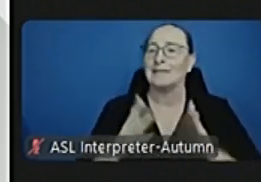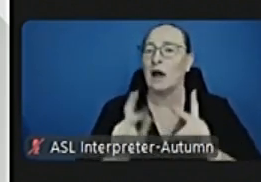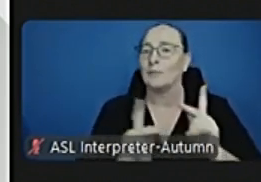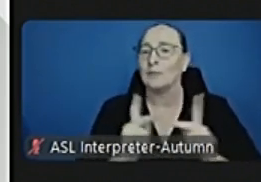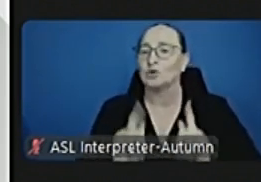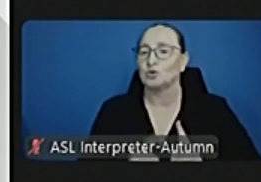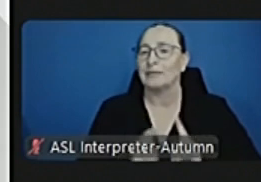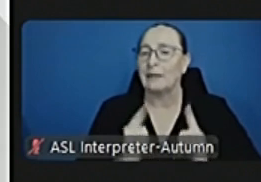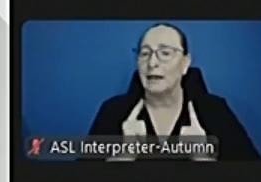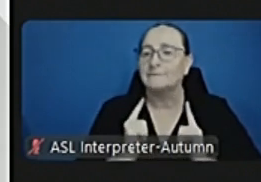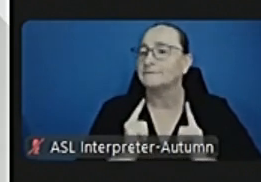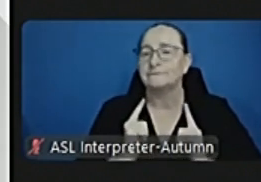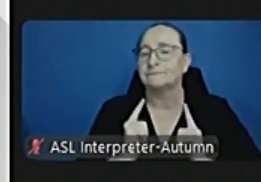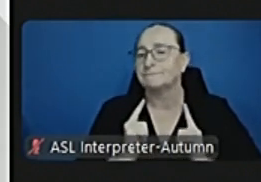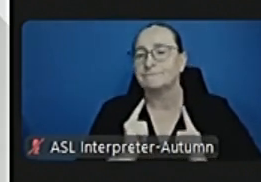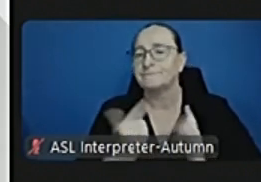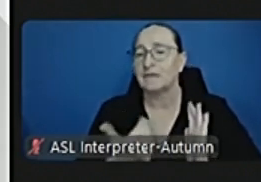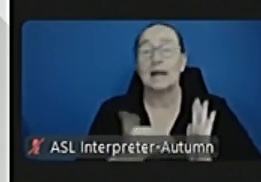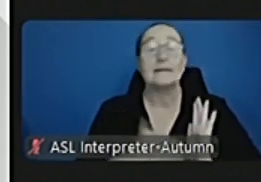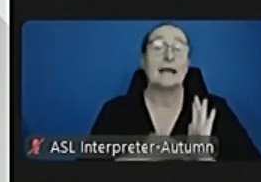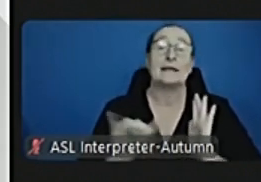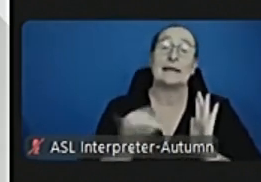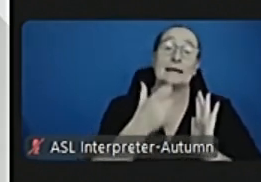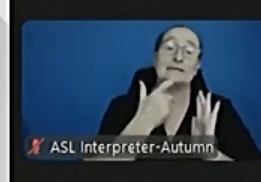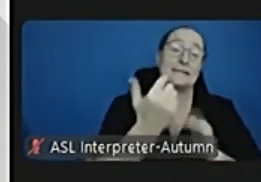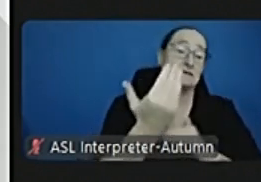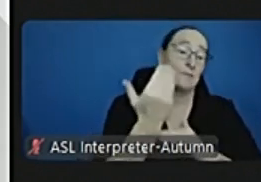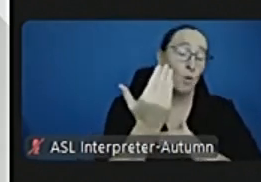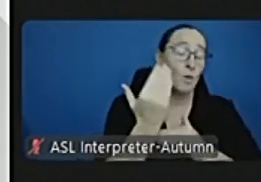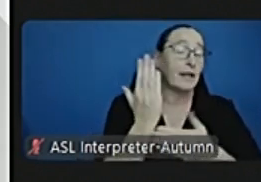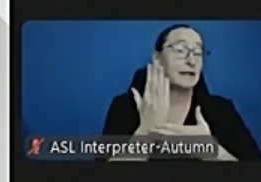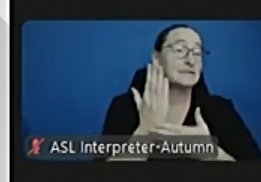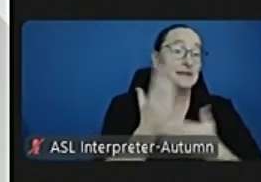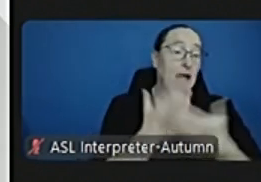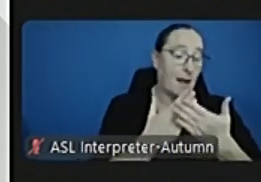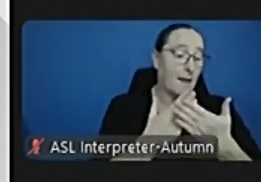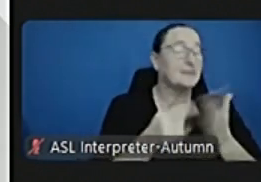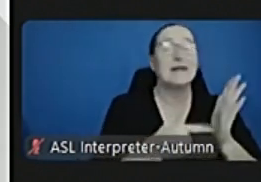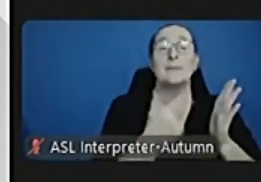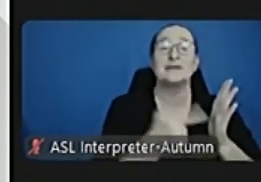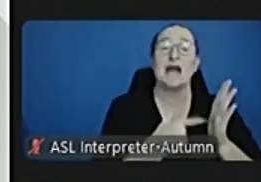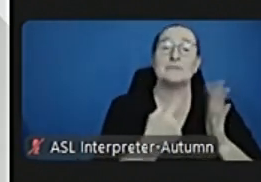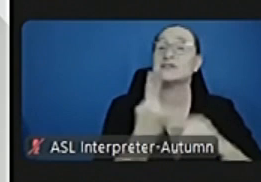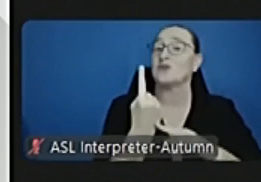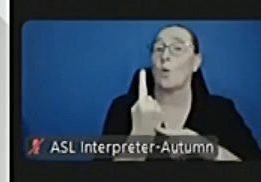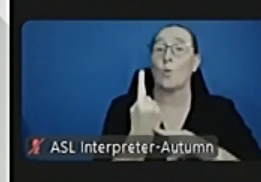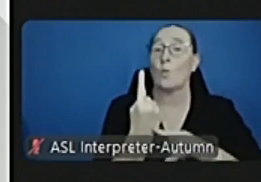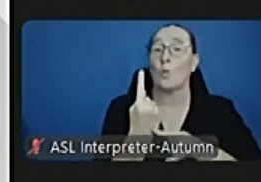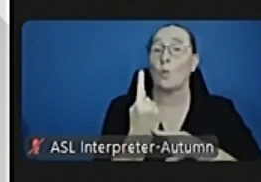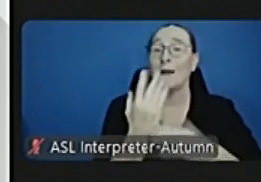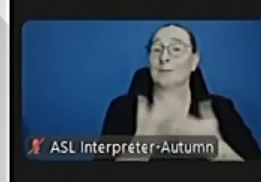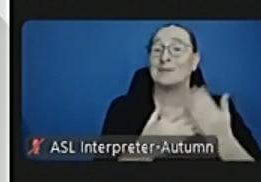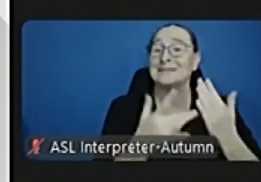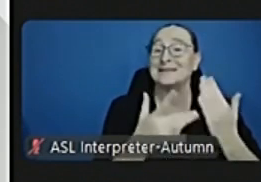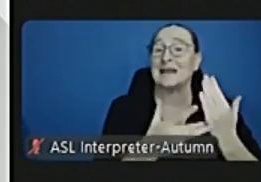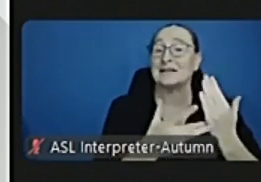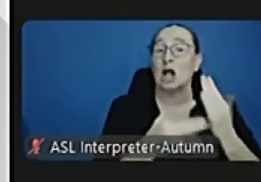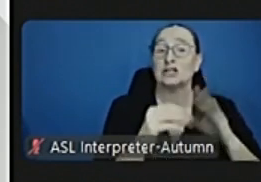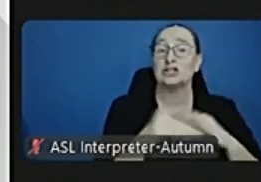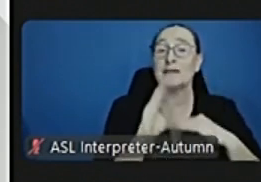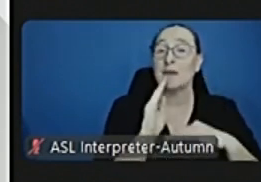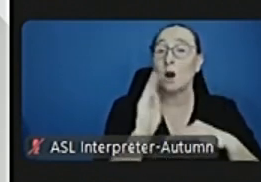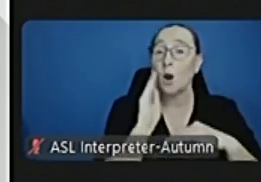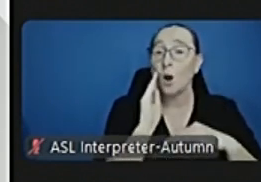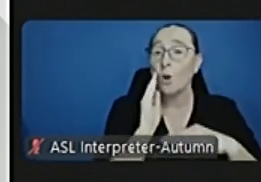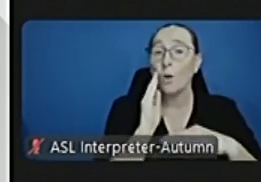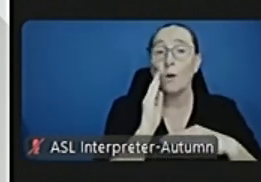And again, like I said this morning, some of those, sometimes it's just a one little piece of technology in somebody's home that connects them with